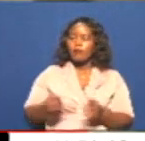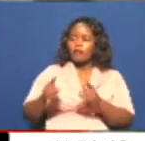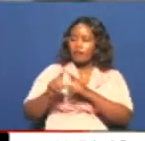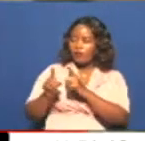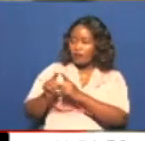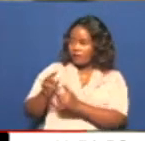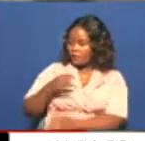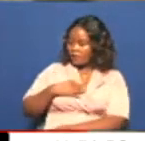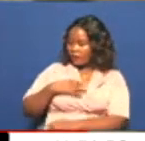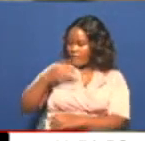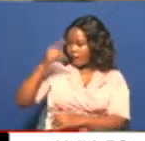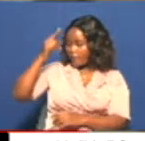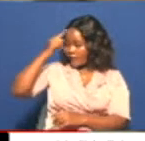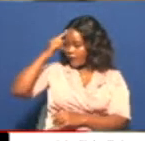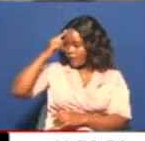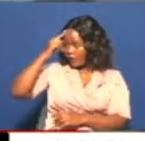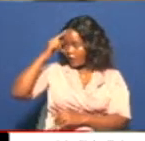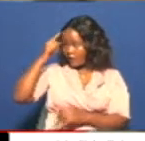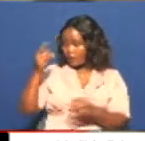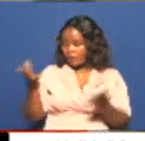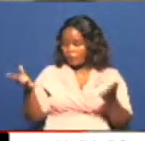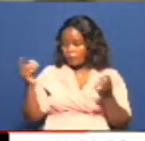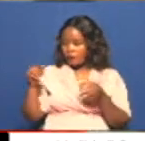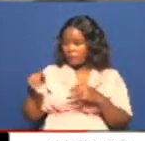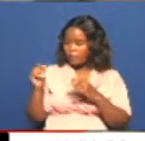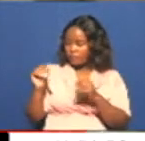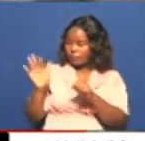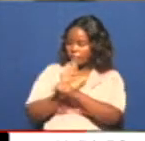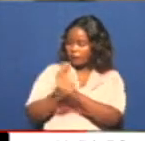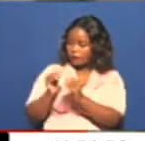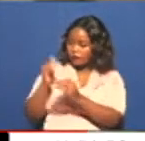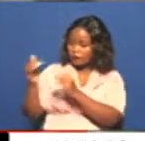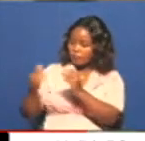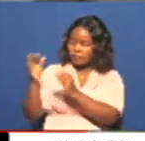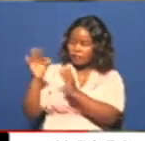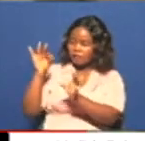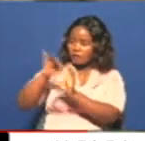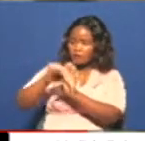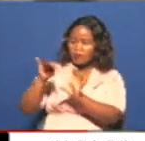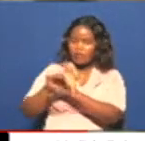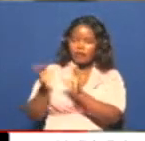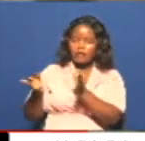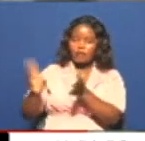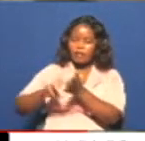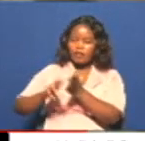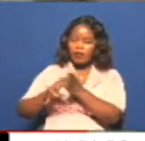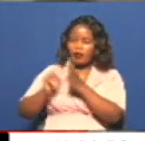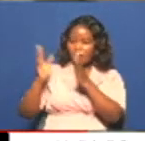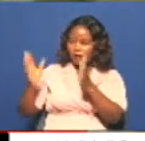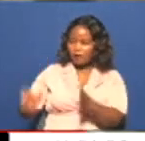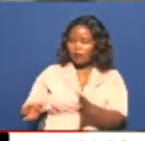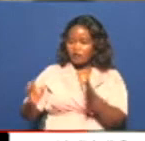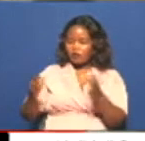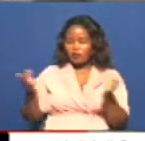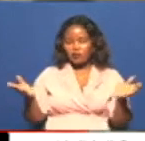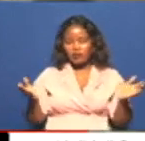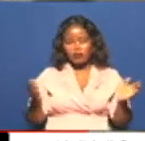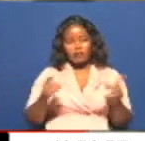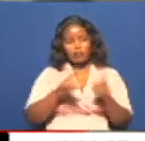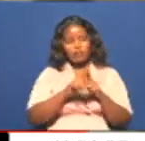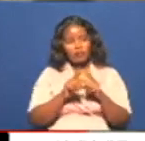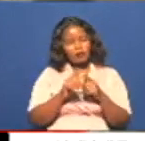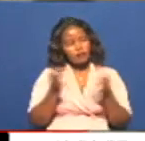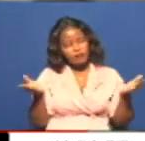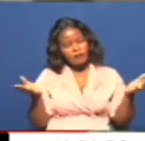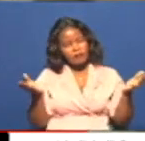in this registration exercise, there would be need for a broader engagement beyond IEBC. Because actually